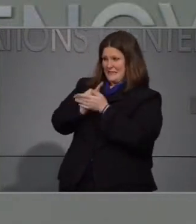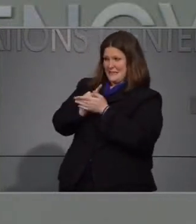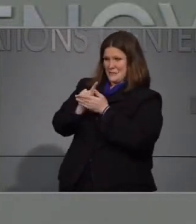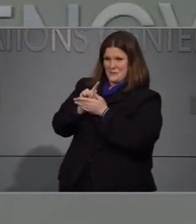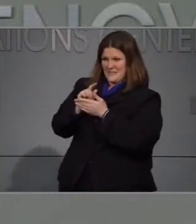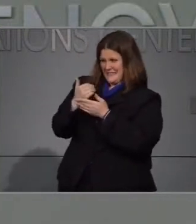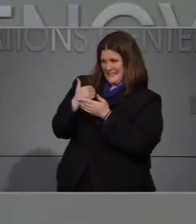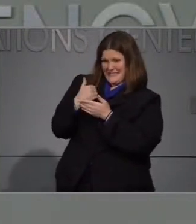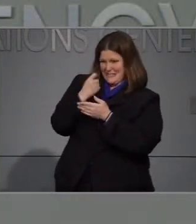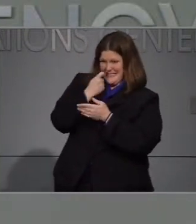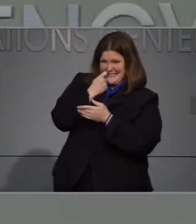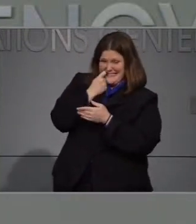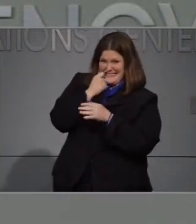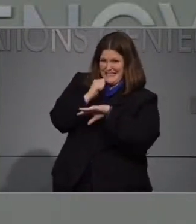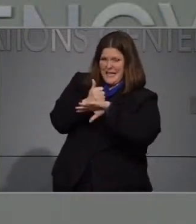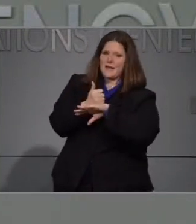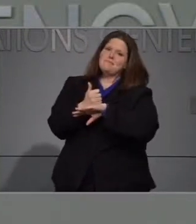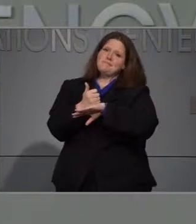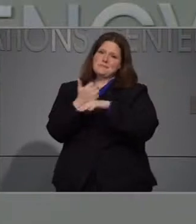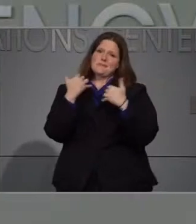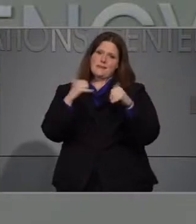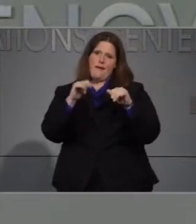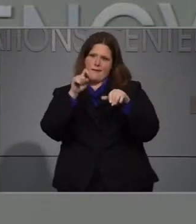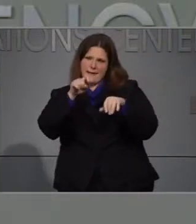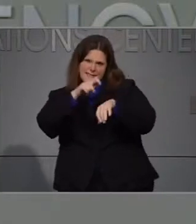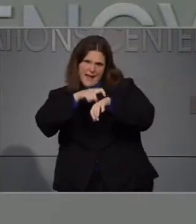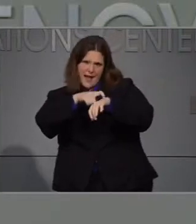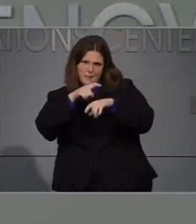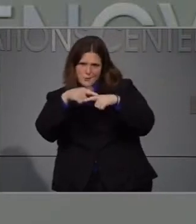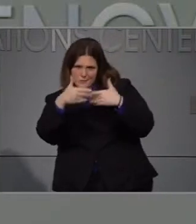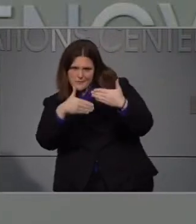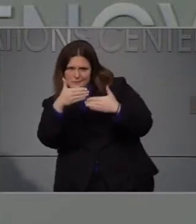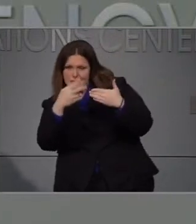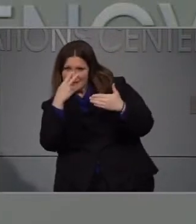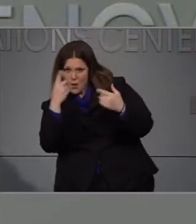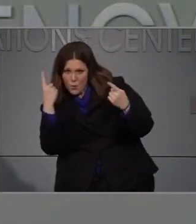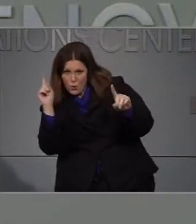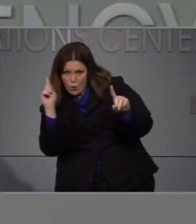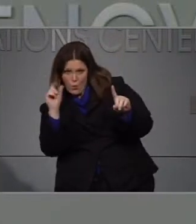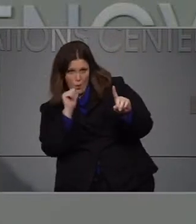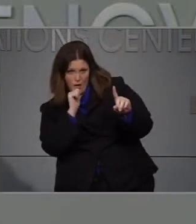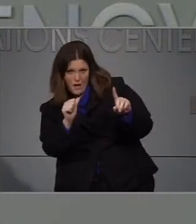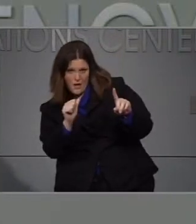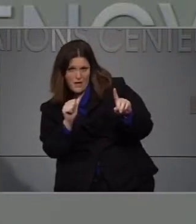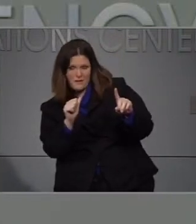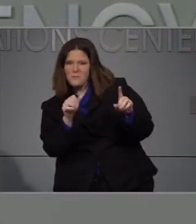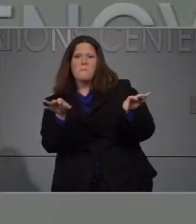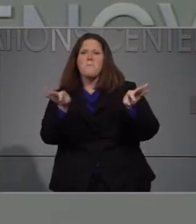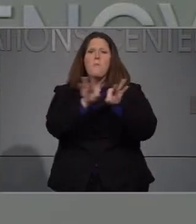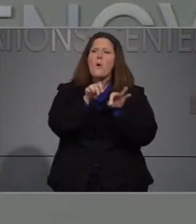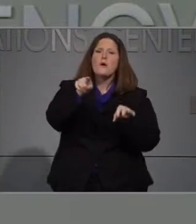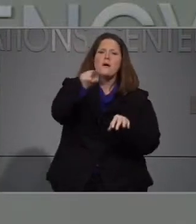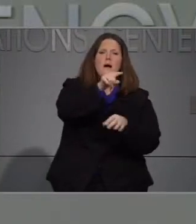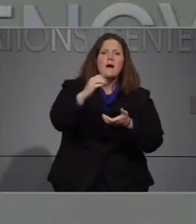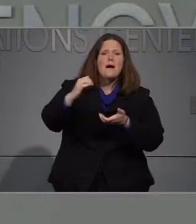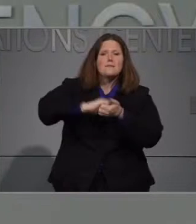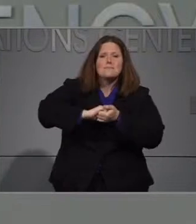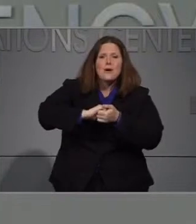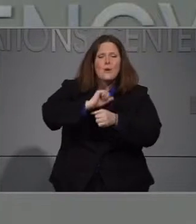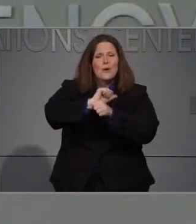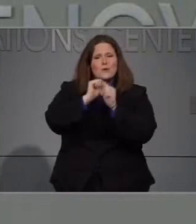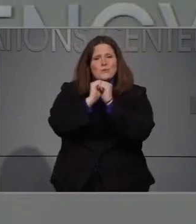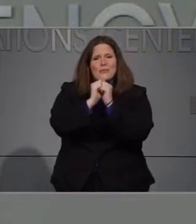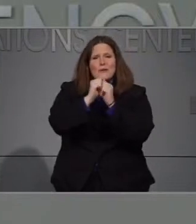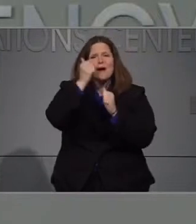face coverings is consistency. It's doing it all the time, all together, every day. And we can't let up. And